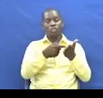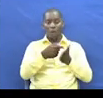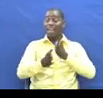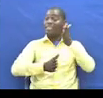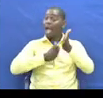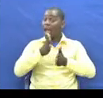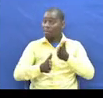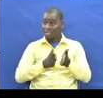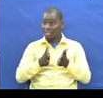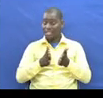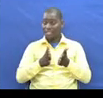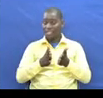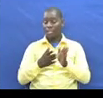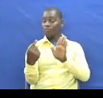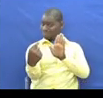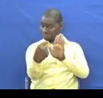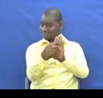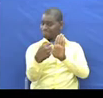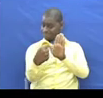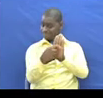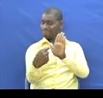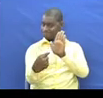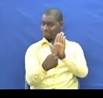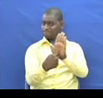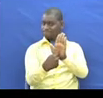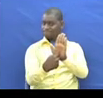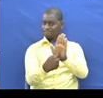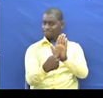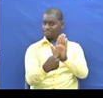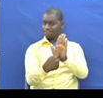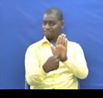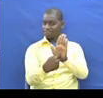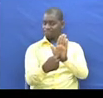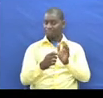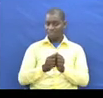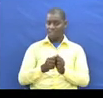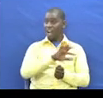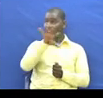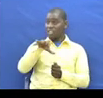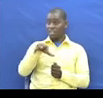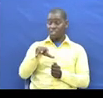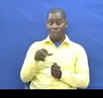You can even use dot to show these are the elements. These are the elements.